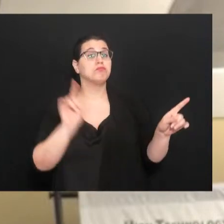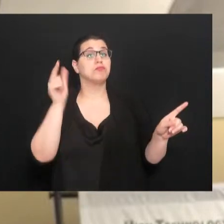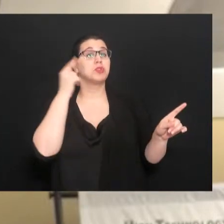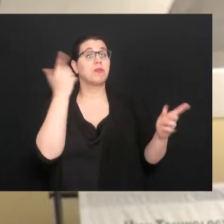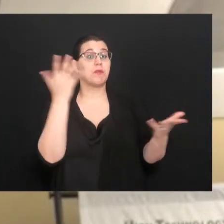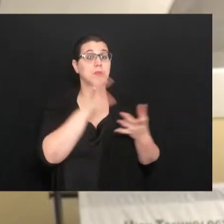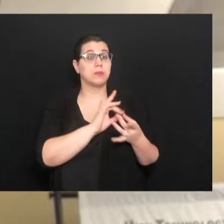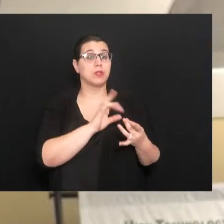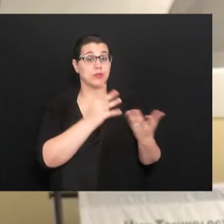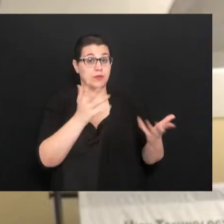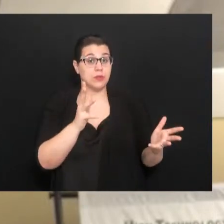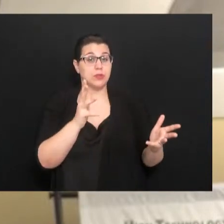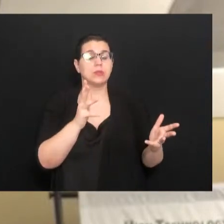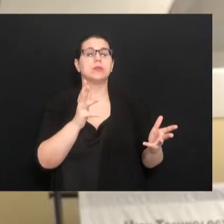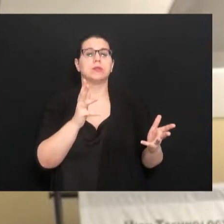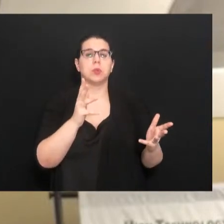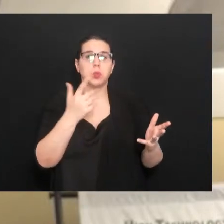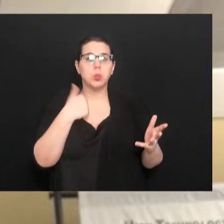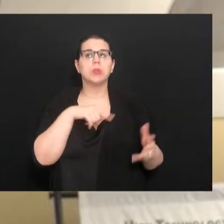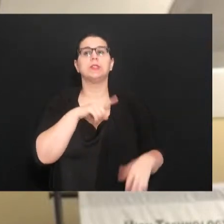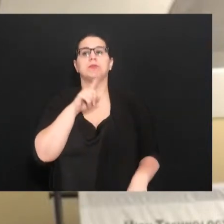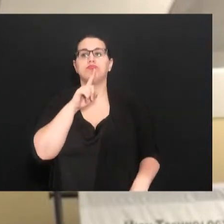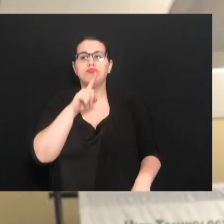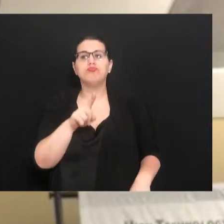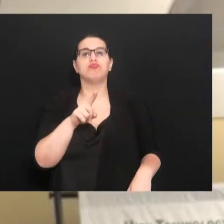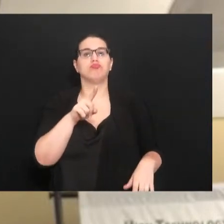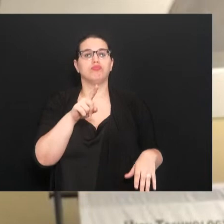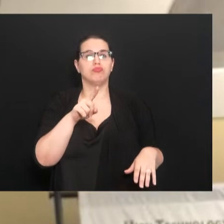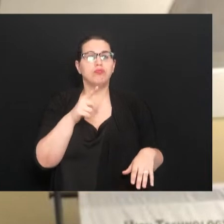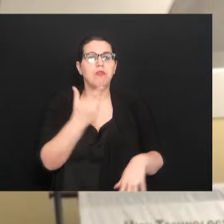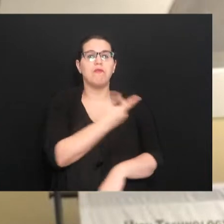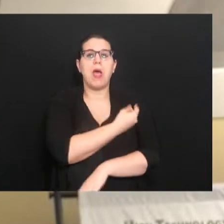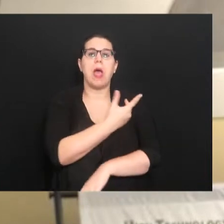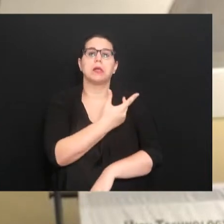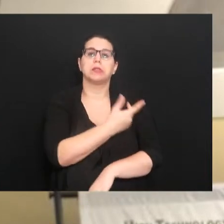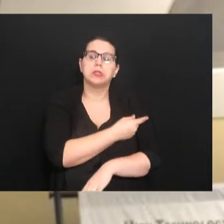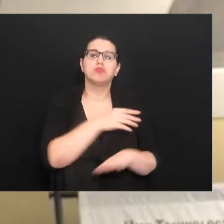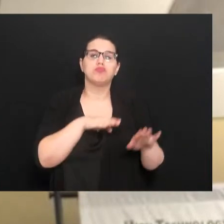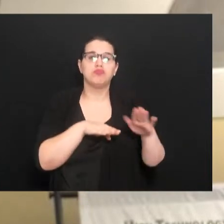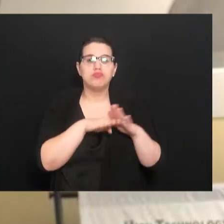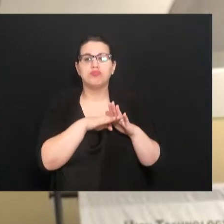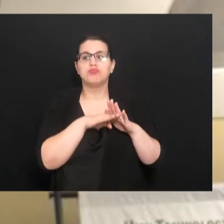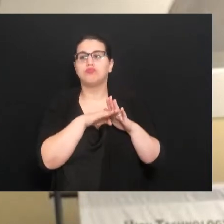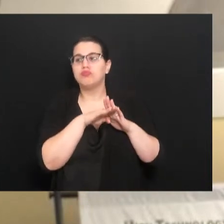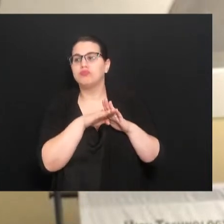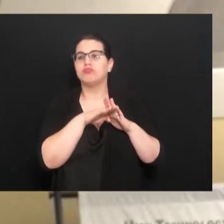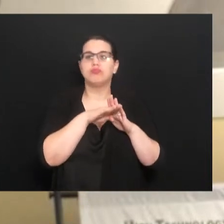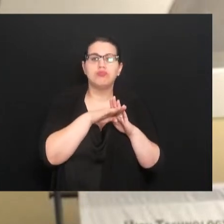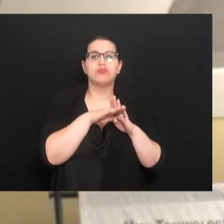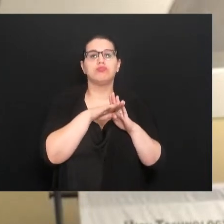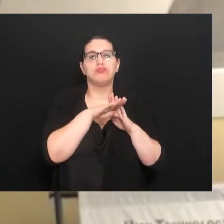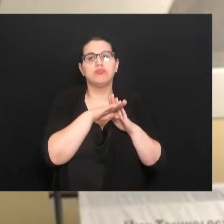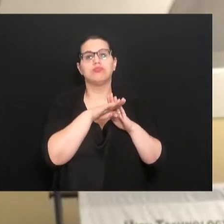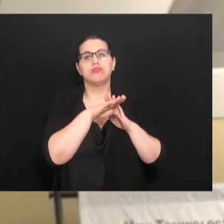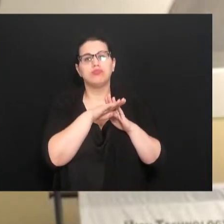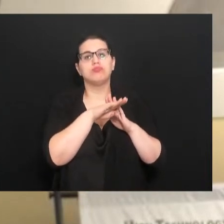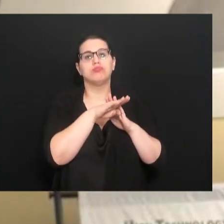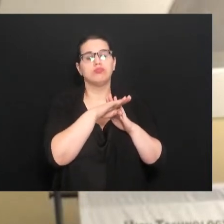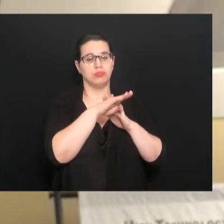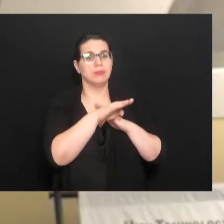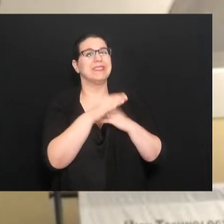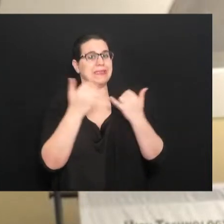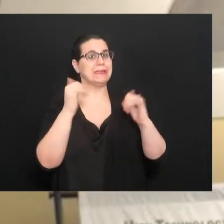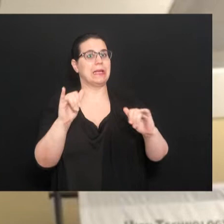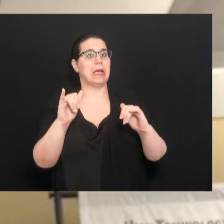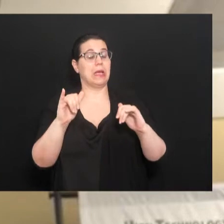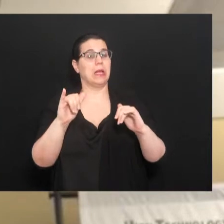make slow but steady progress in our vaccination rates. As he pointed out, still in the age 65